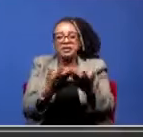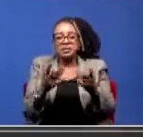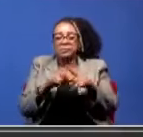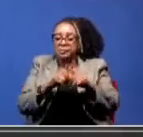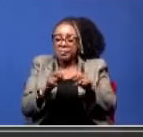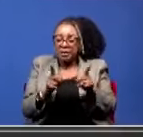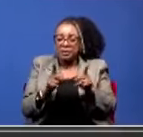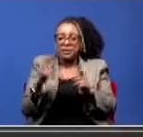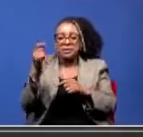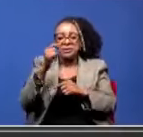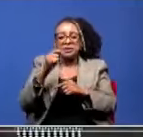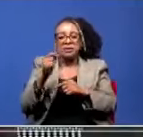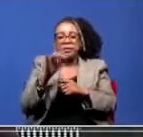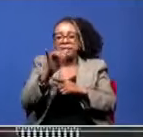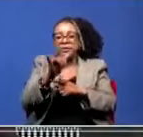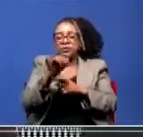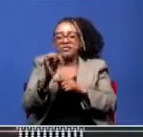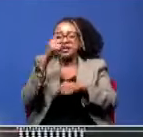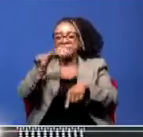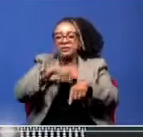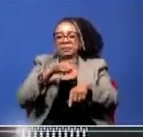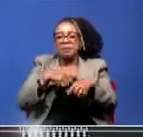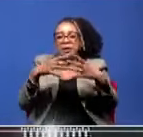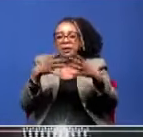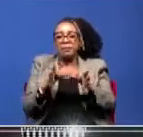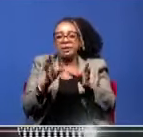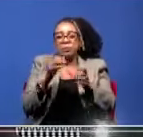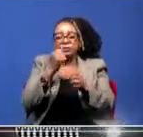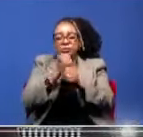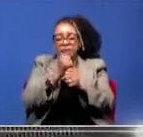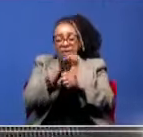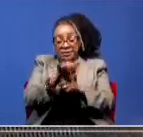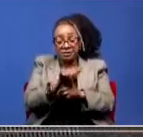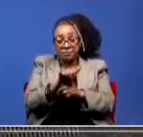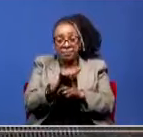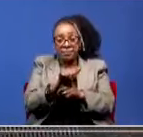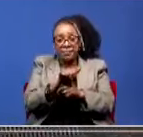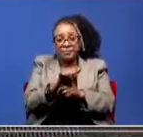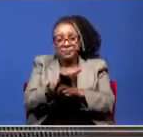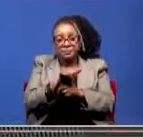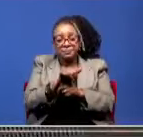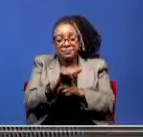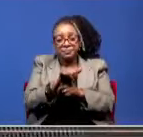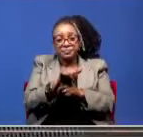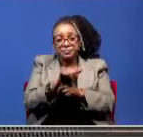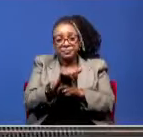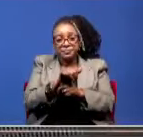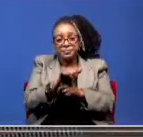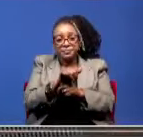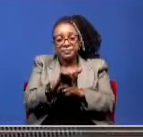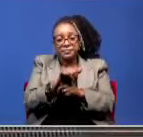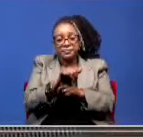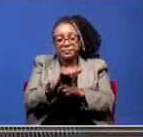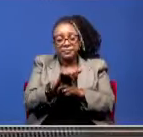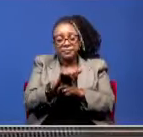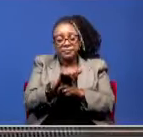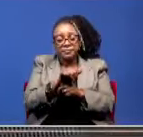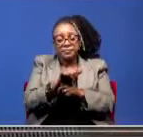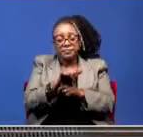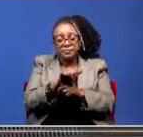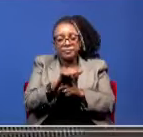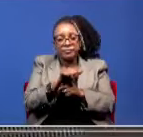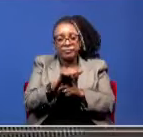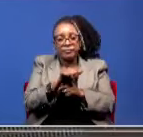the tender was the first time her company was supplying edible oils. Before the offer comes up, we have been pre-qualified. The basics